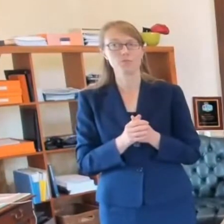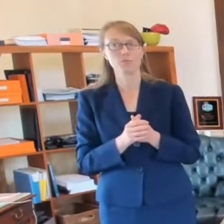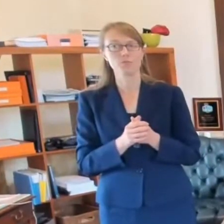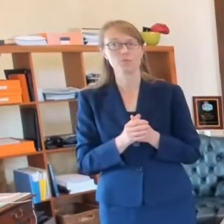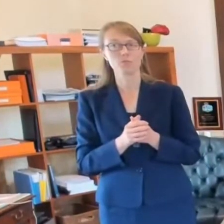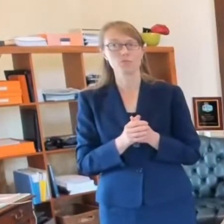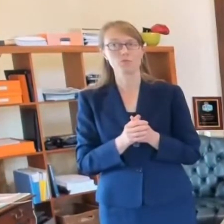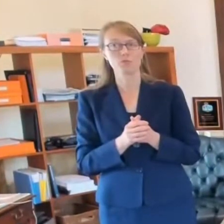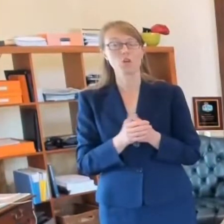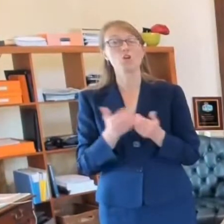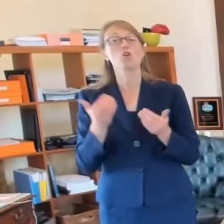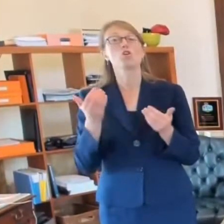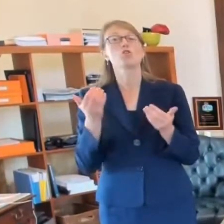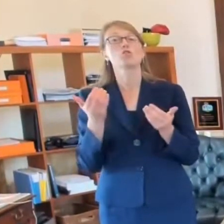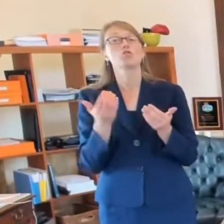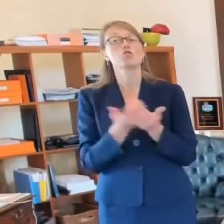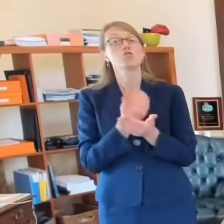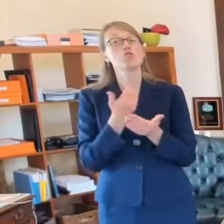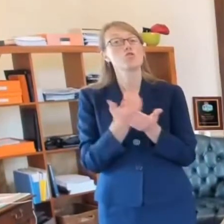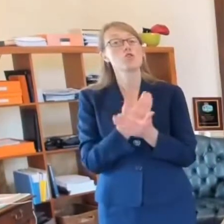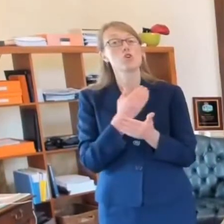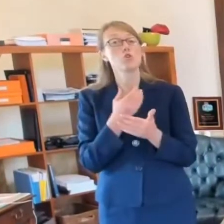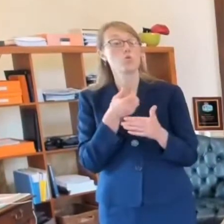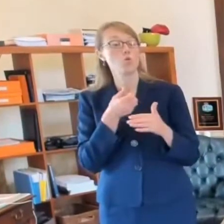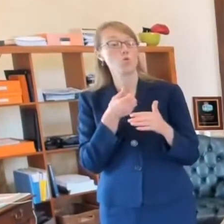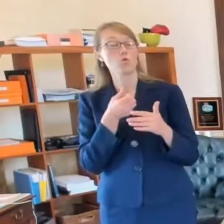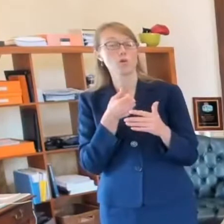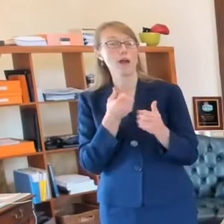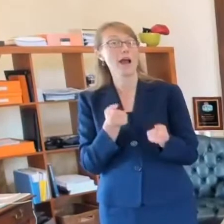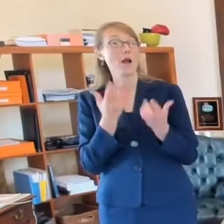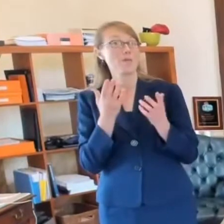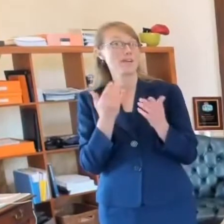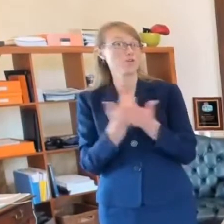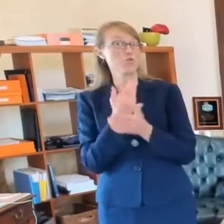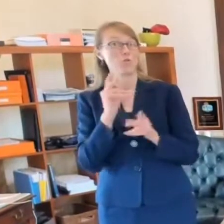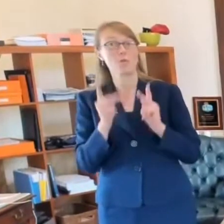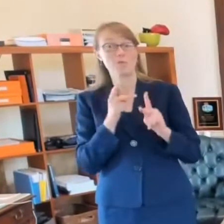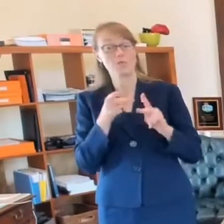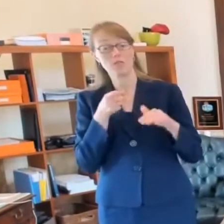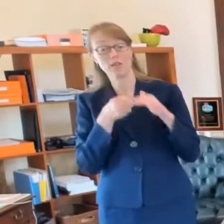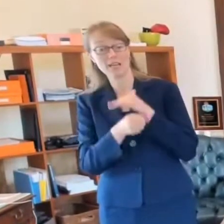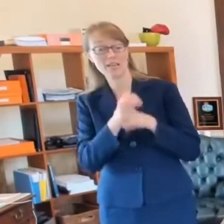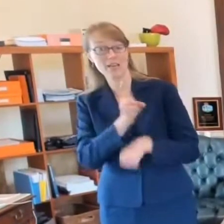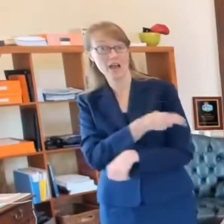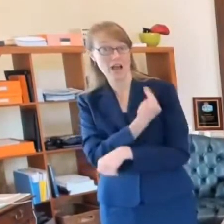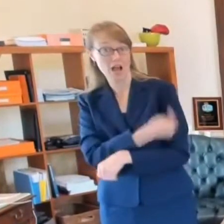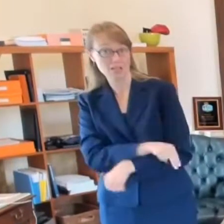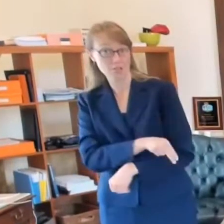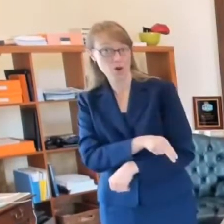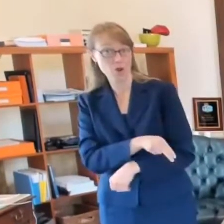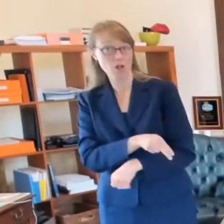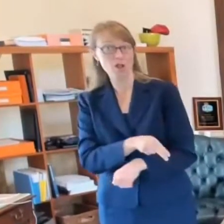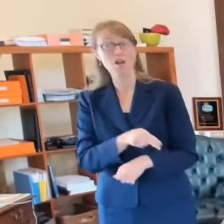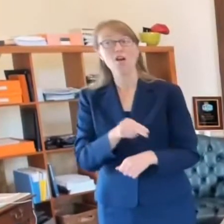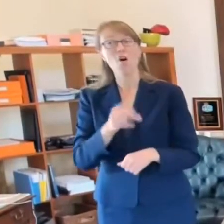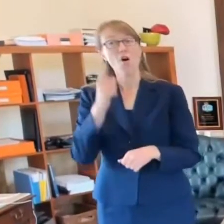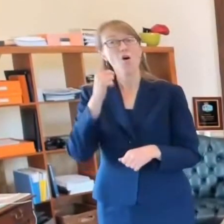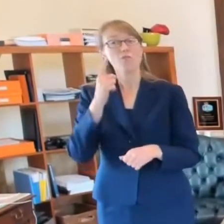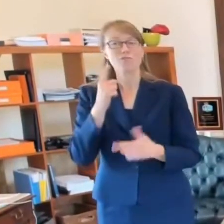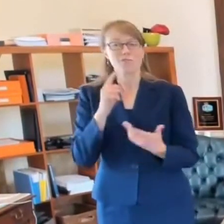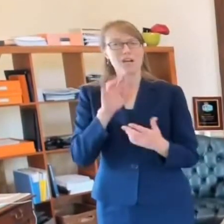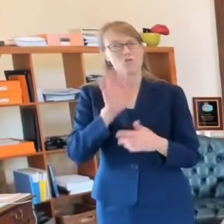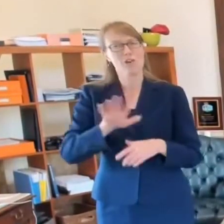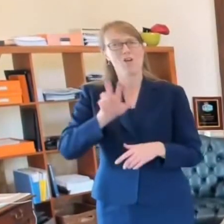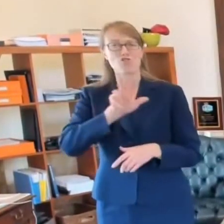admissions for a 7-day rolling average of about 39 to 40. It's varying a little bit. But that